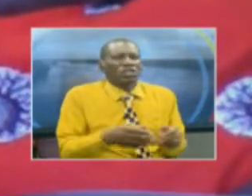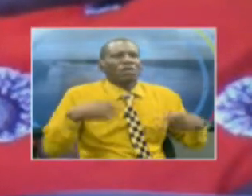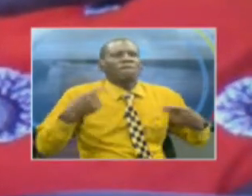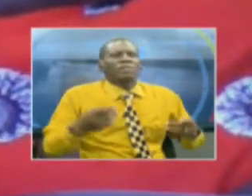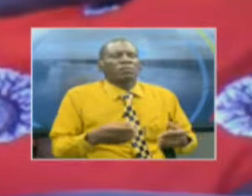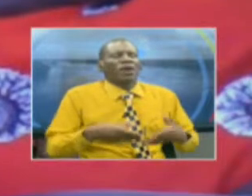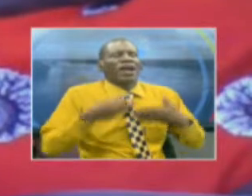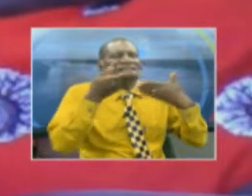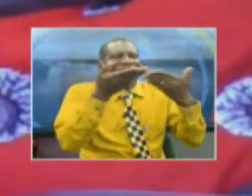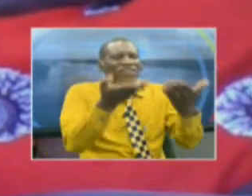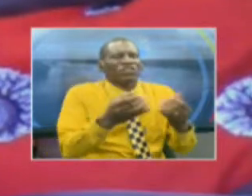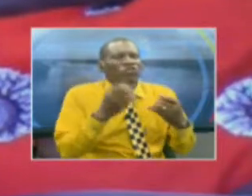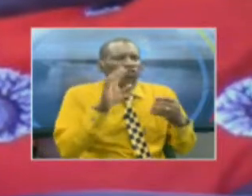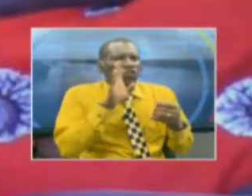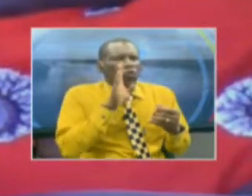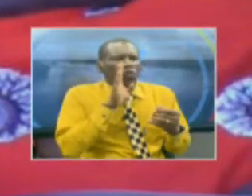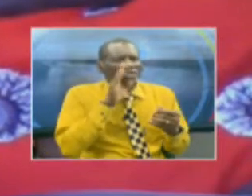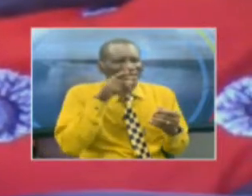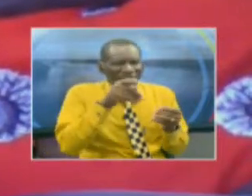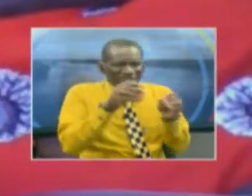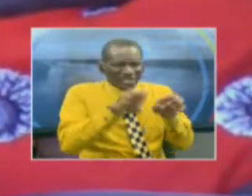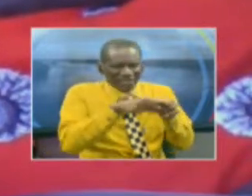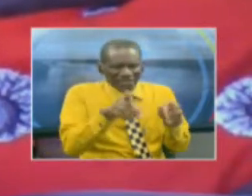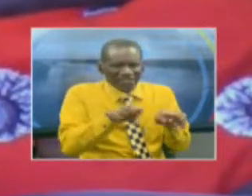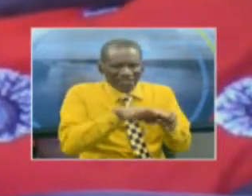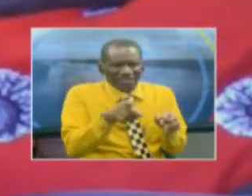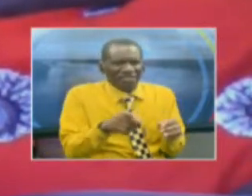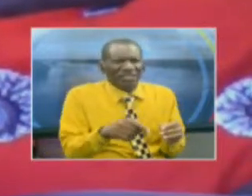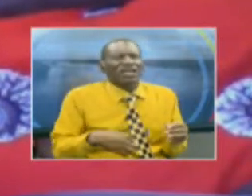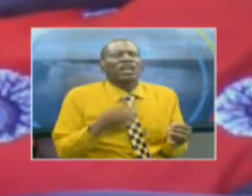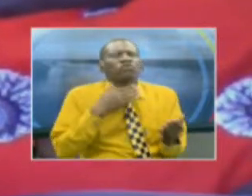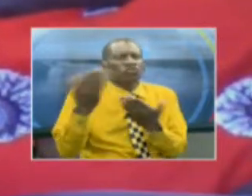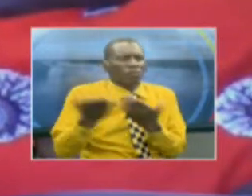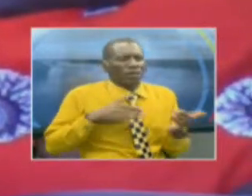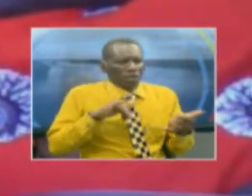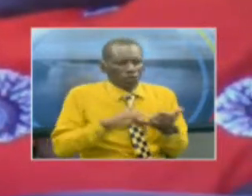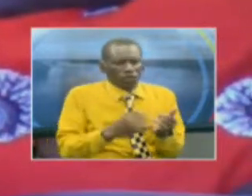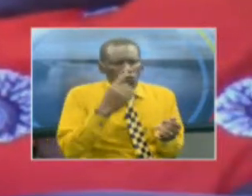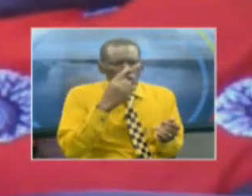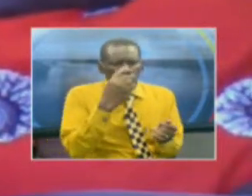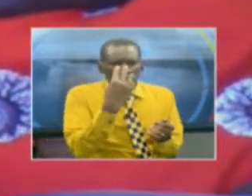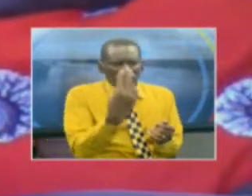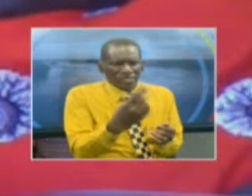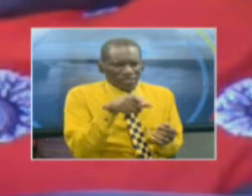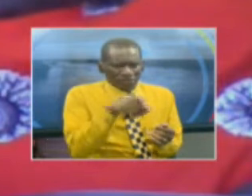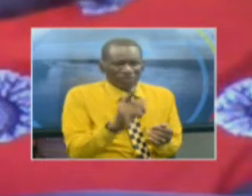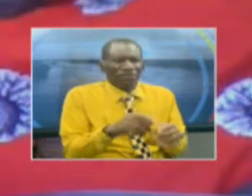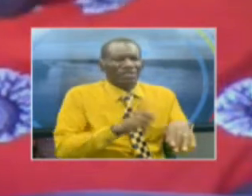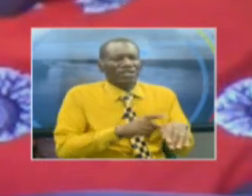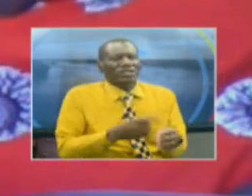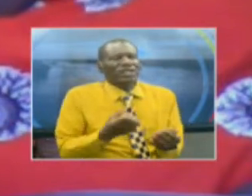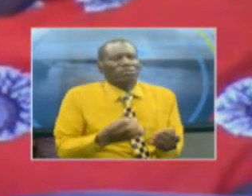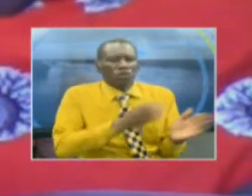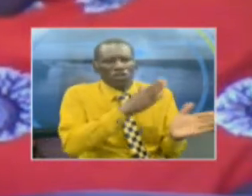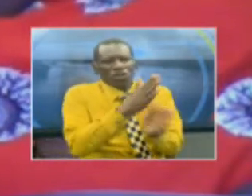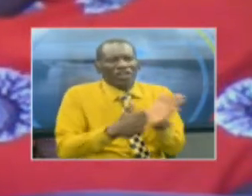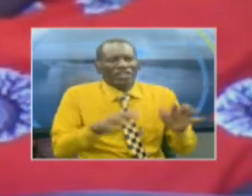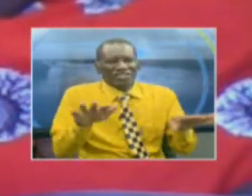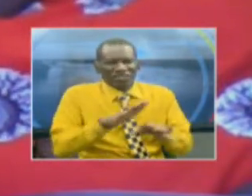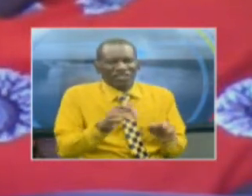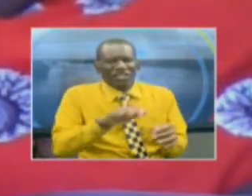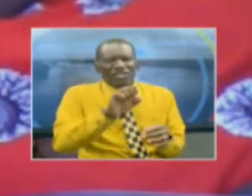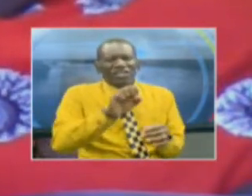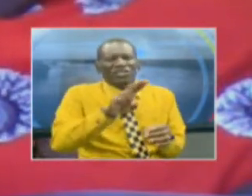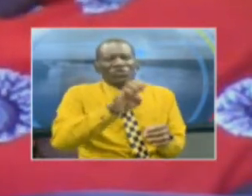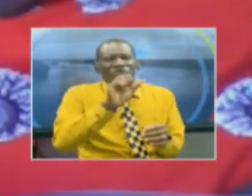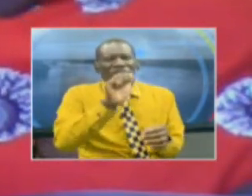giving you romance. Oh, Ikoivi, but I want to bring her home so that you see her. So one day we organized, Susan came